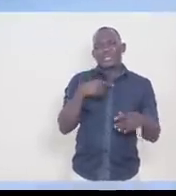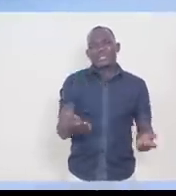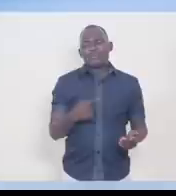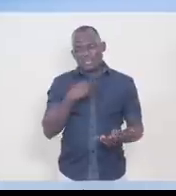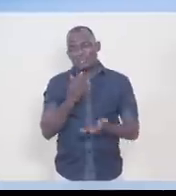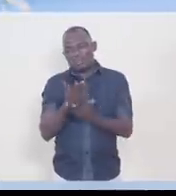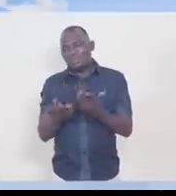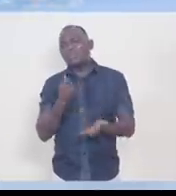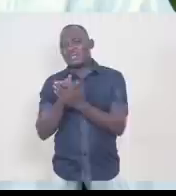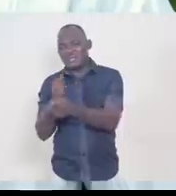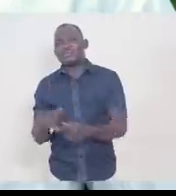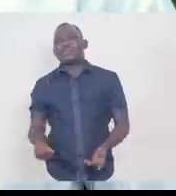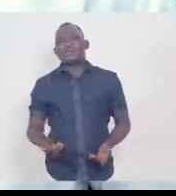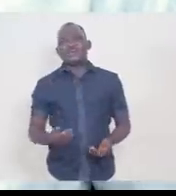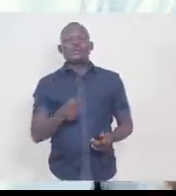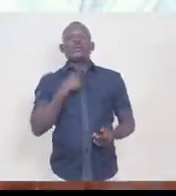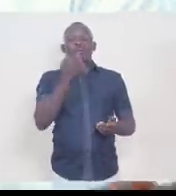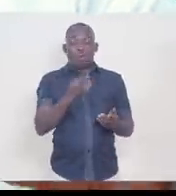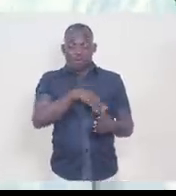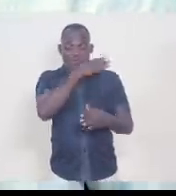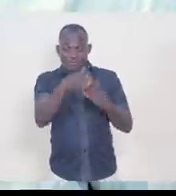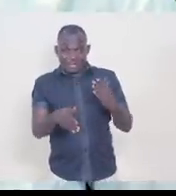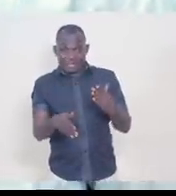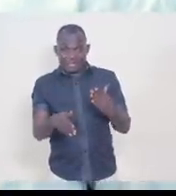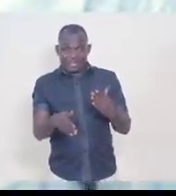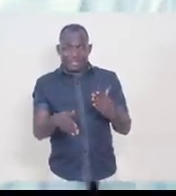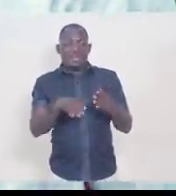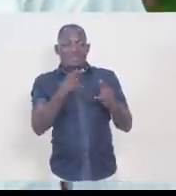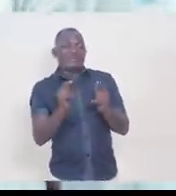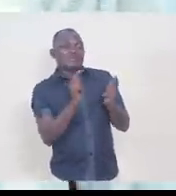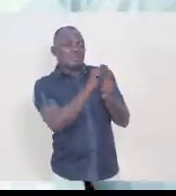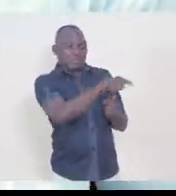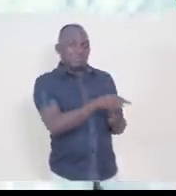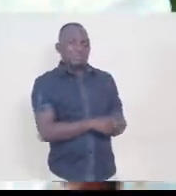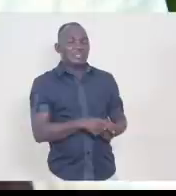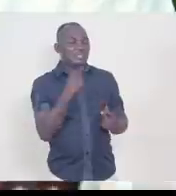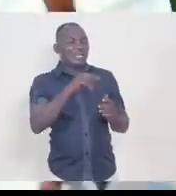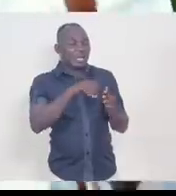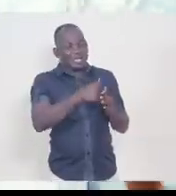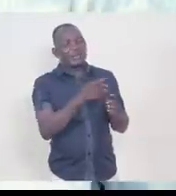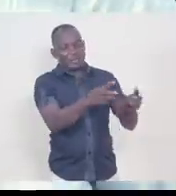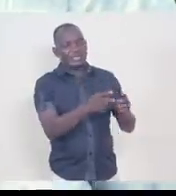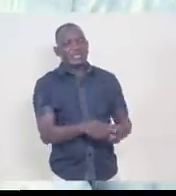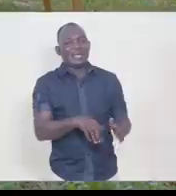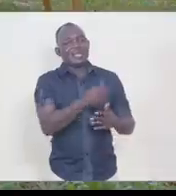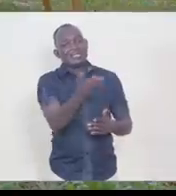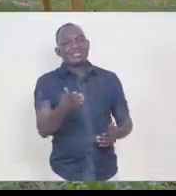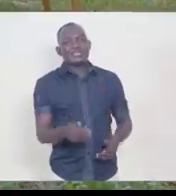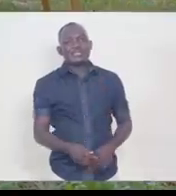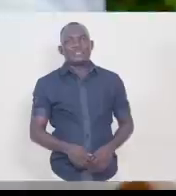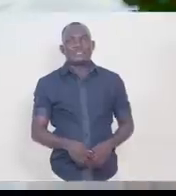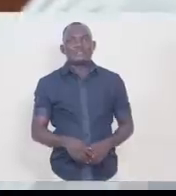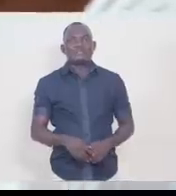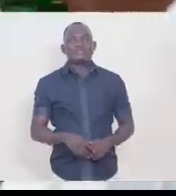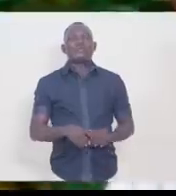then I think it's the right place. I want us to finish this. Then we can look at other, you know, because this is also, you know, business, you know what I'm